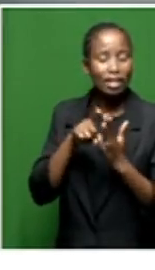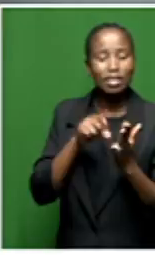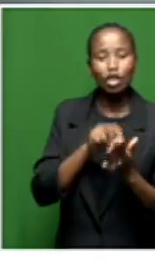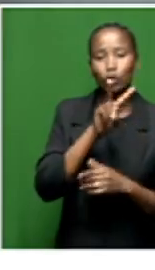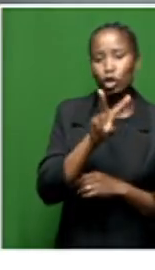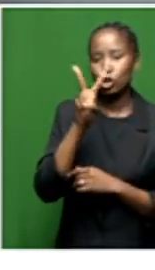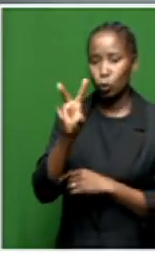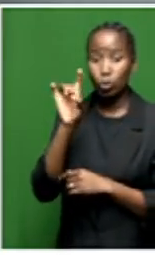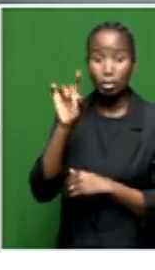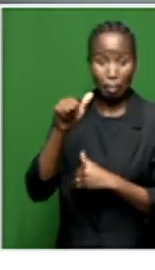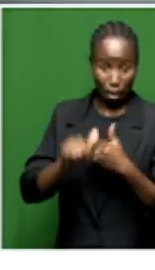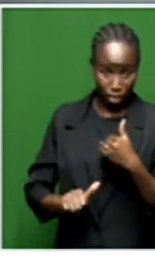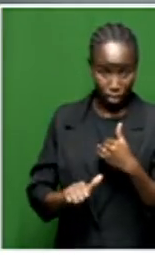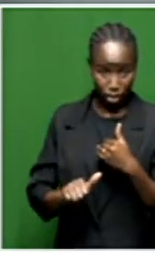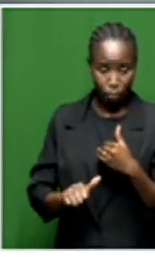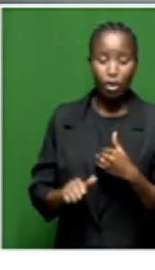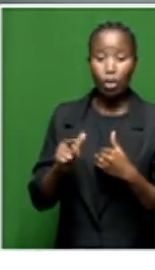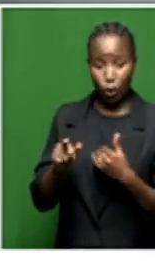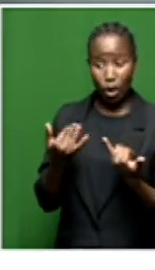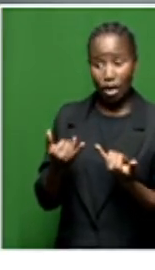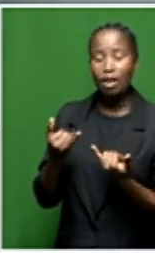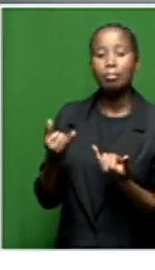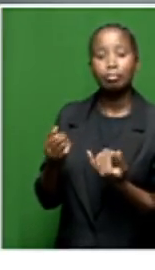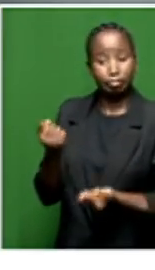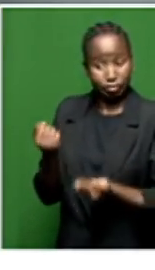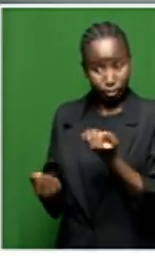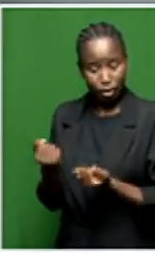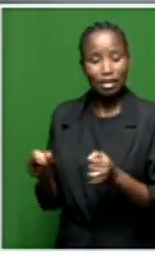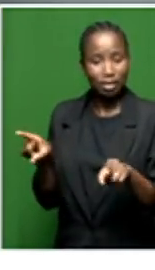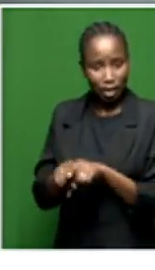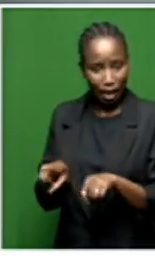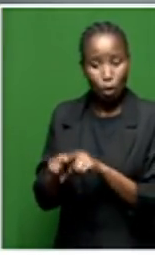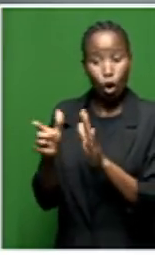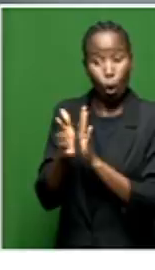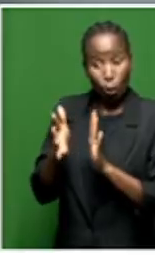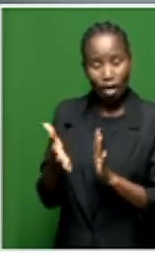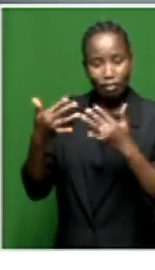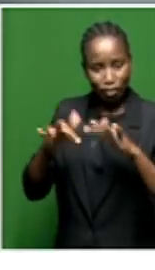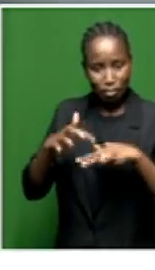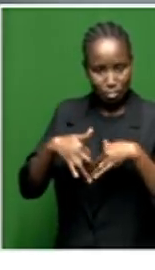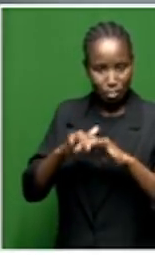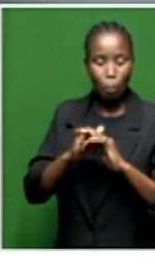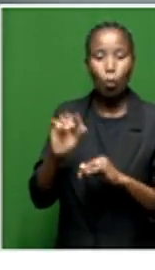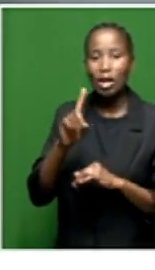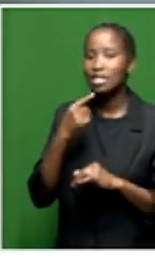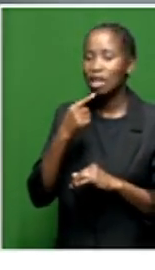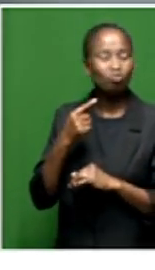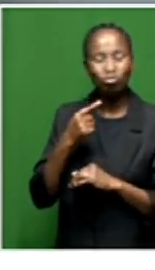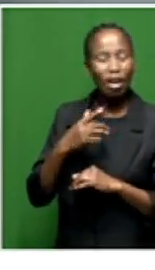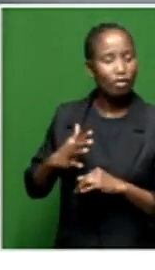September, the state attorney also filed a notice of intention to